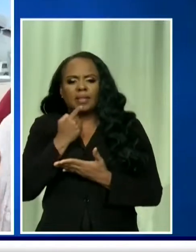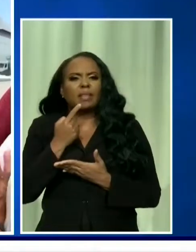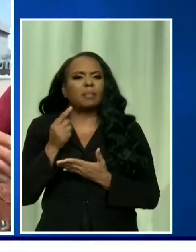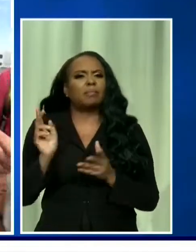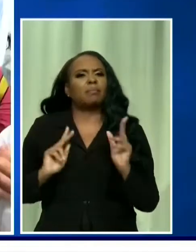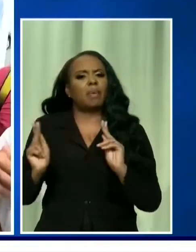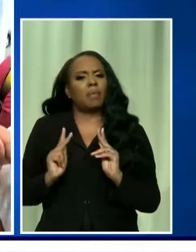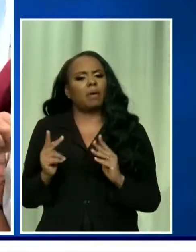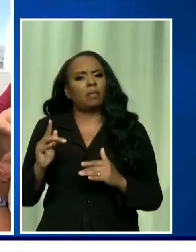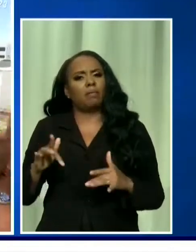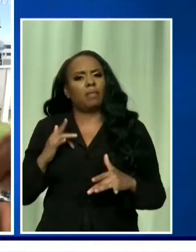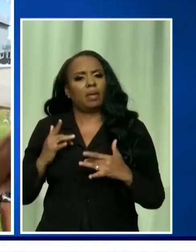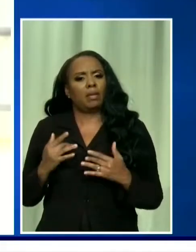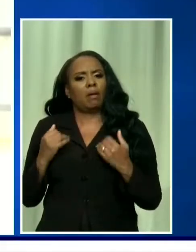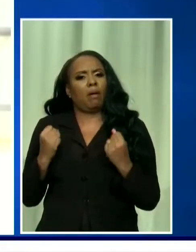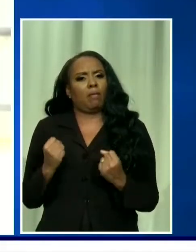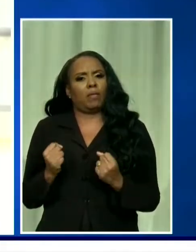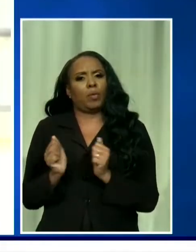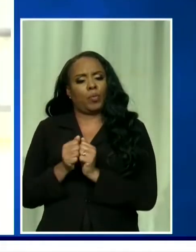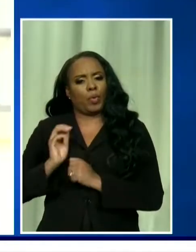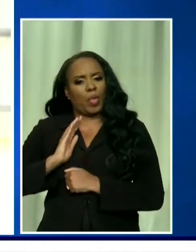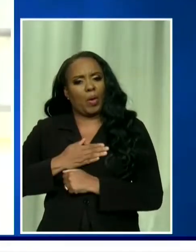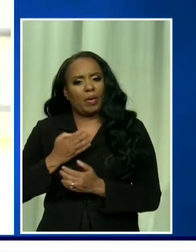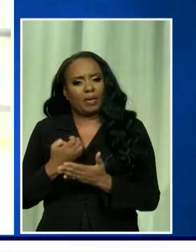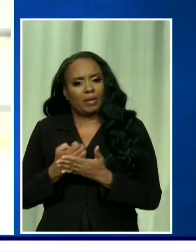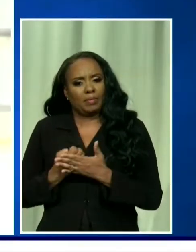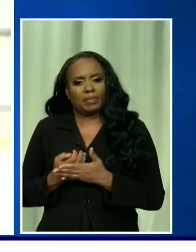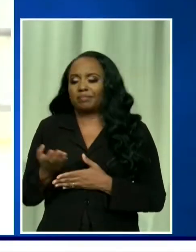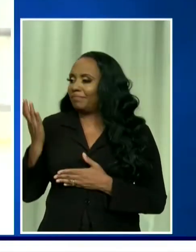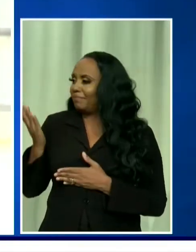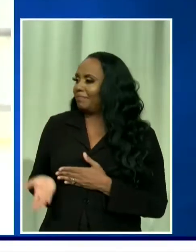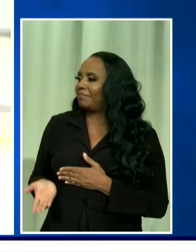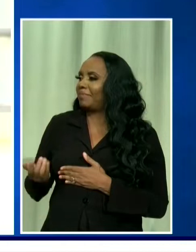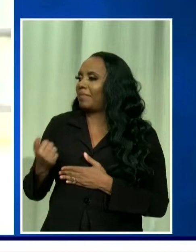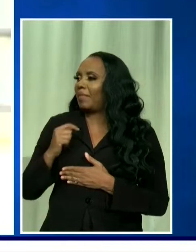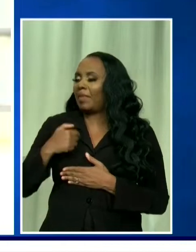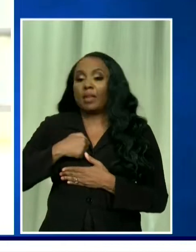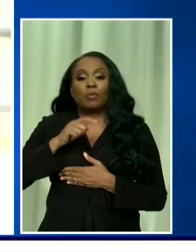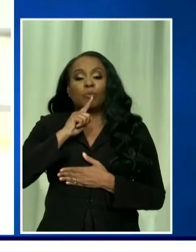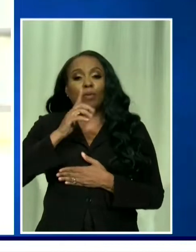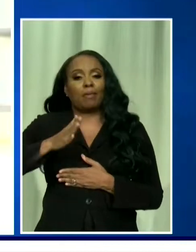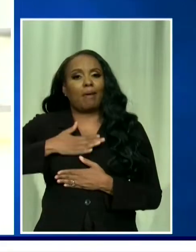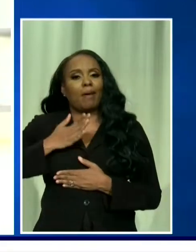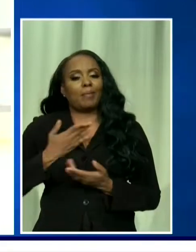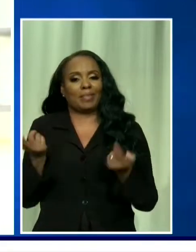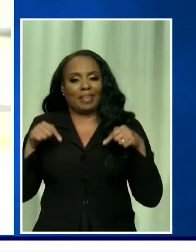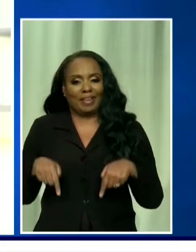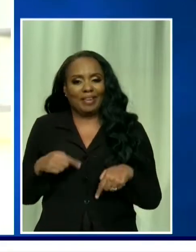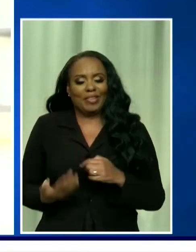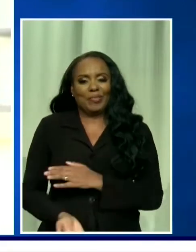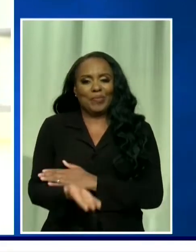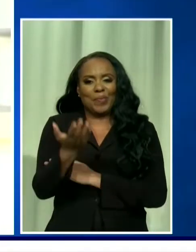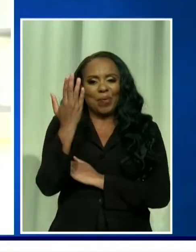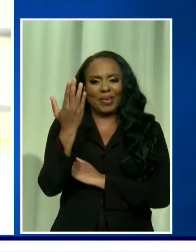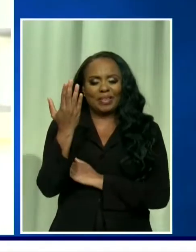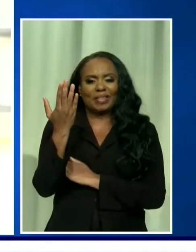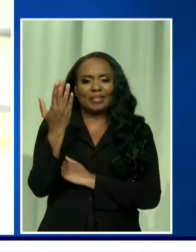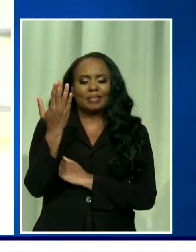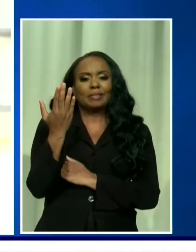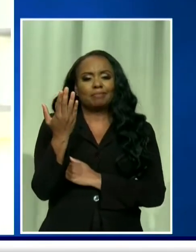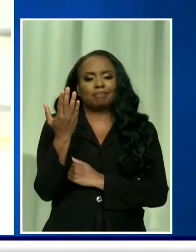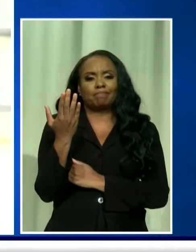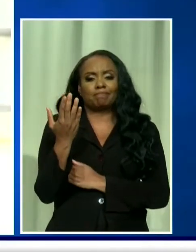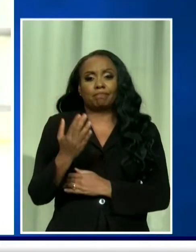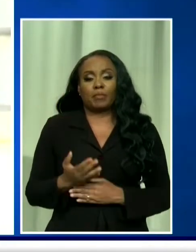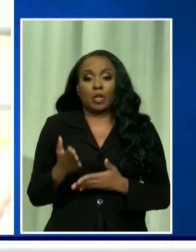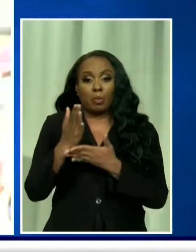the economy and the country. Let me say how pleased I am to be here this morning, and I see this as phase one of